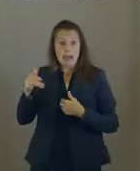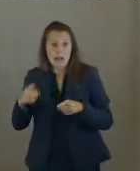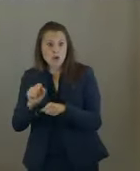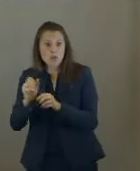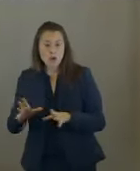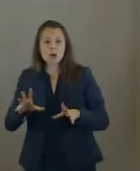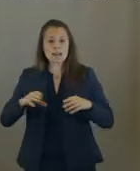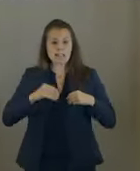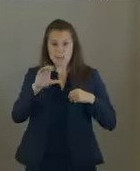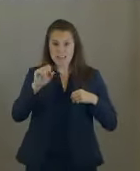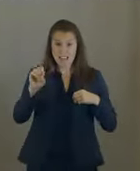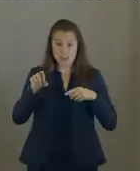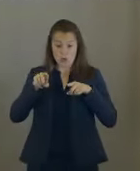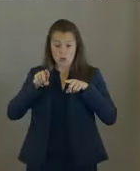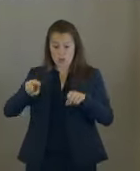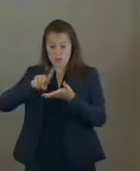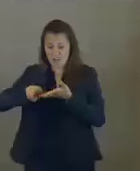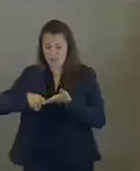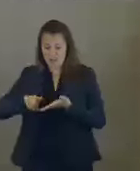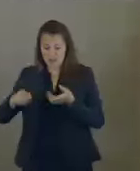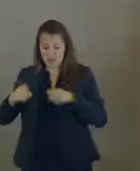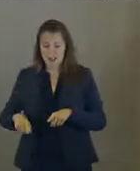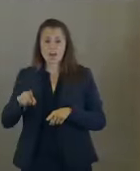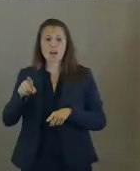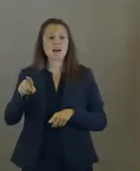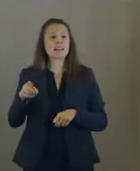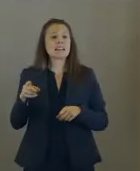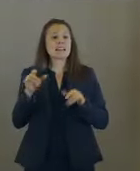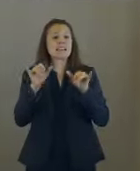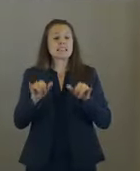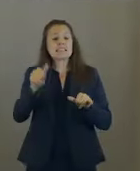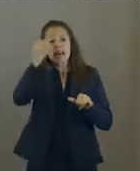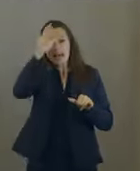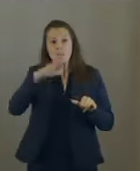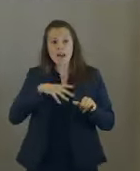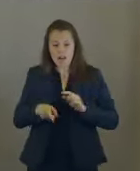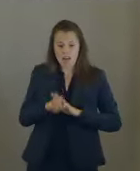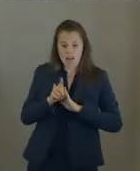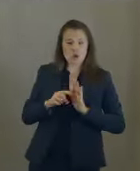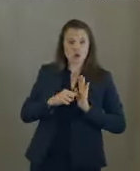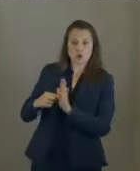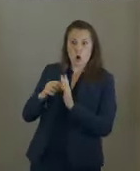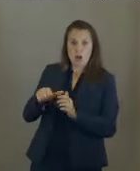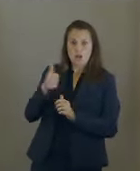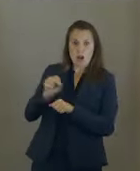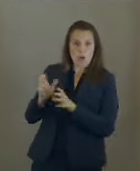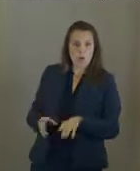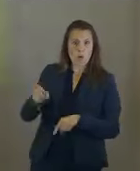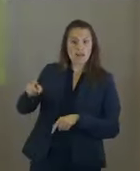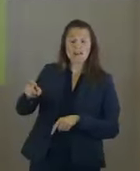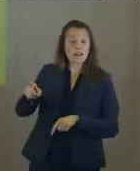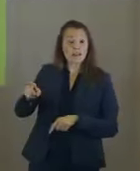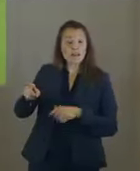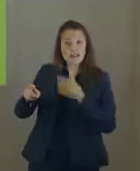took the case, and then while she was investigating, the same guy pulled his penis out to another employee,